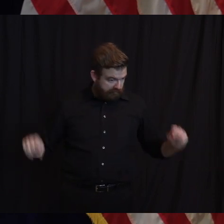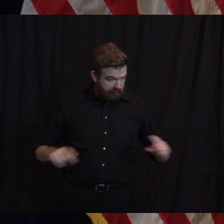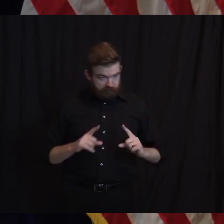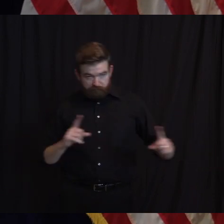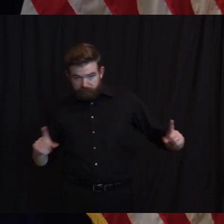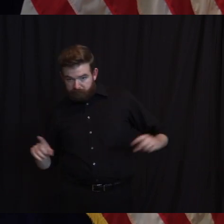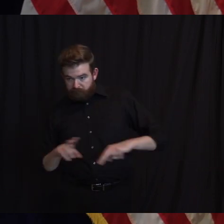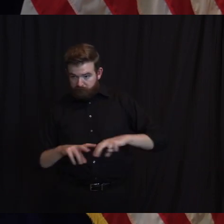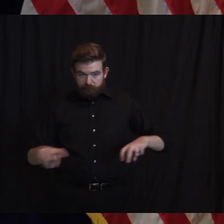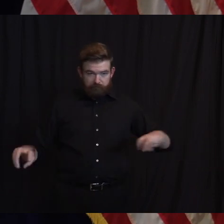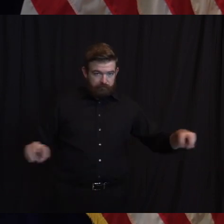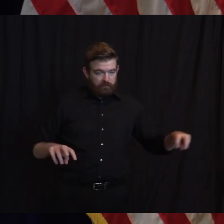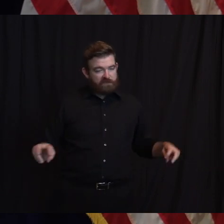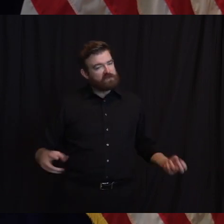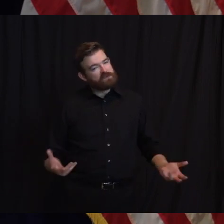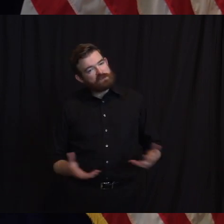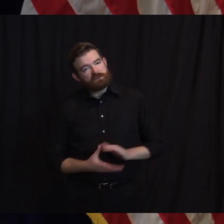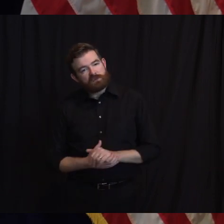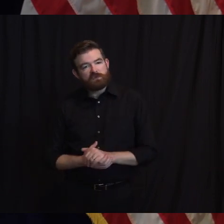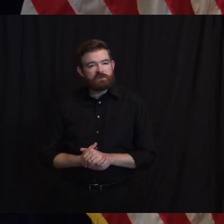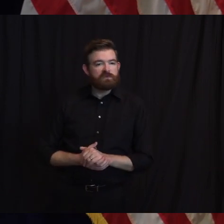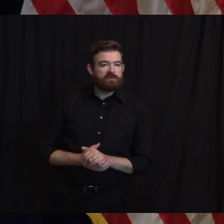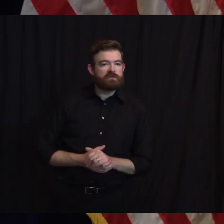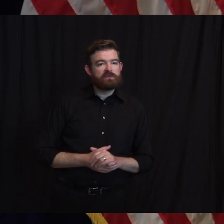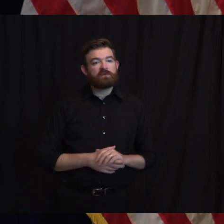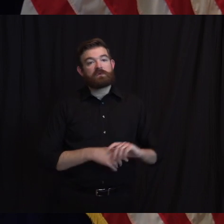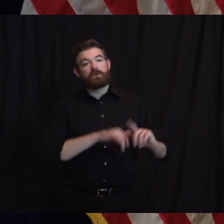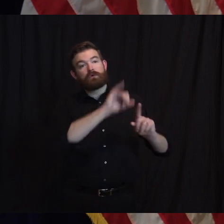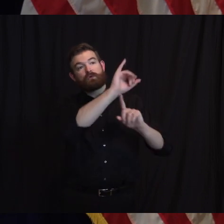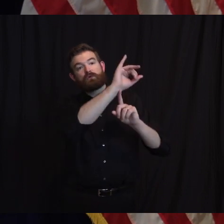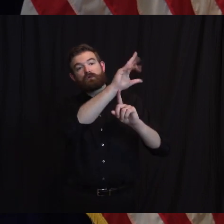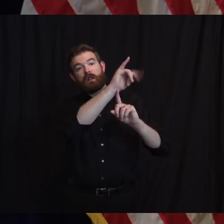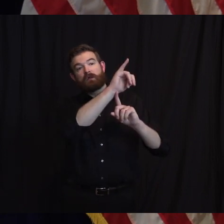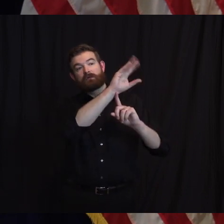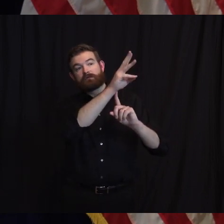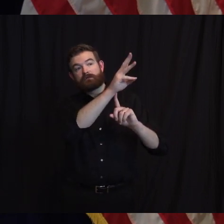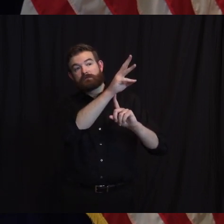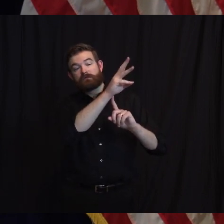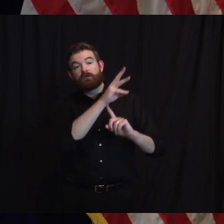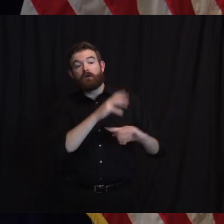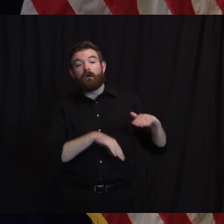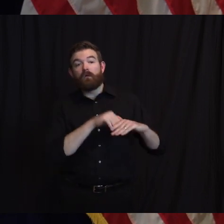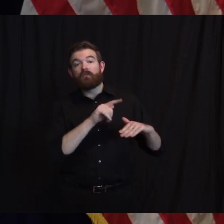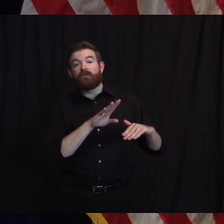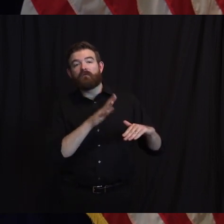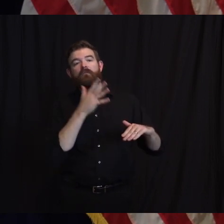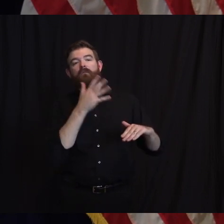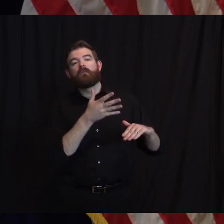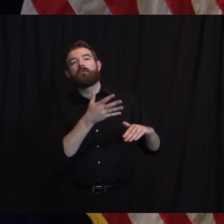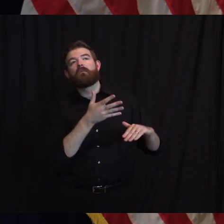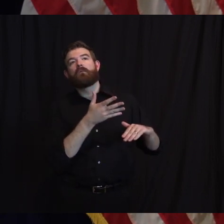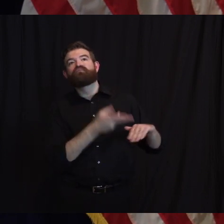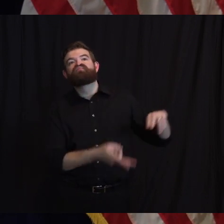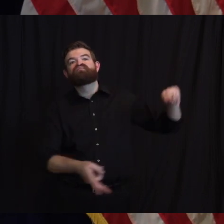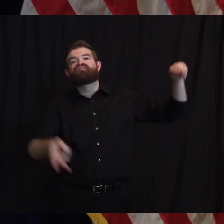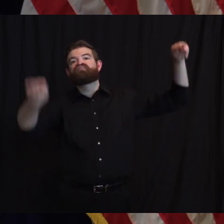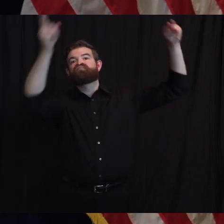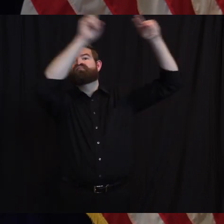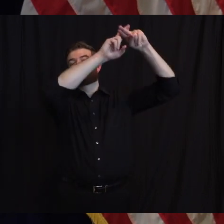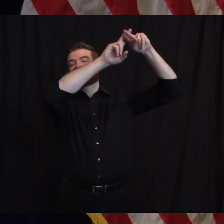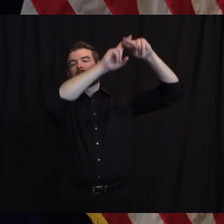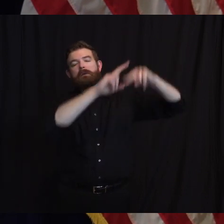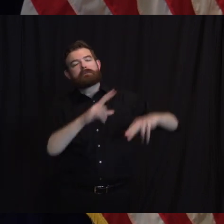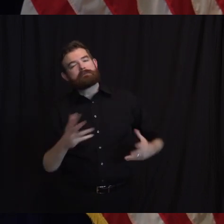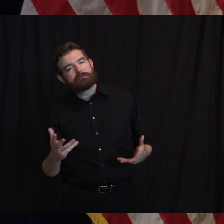close to 25 by July 6th, but I think more importantly, repeat the point that we want folks, we want to give them notice. We get that. I'm just not going to do it